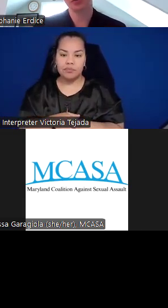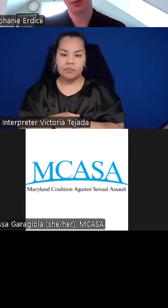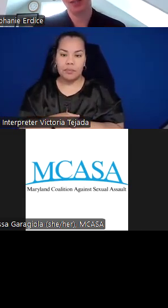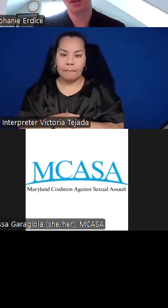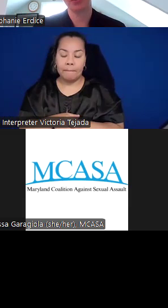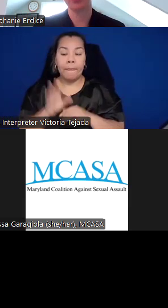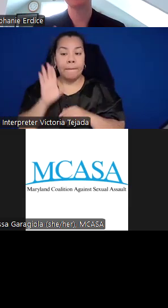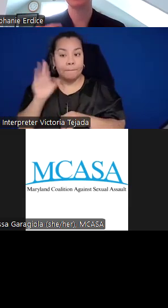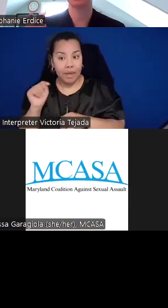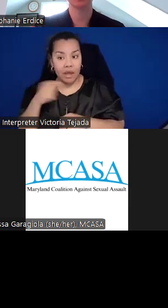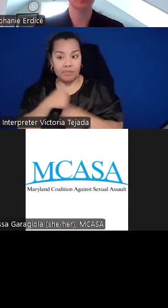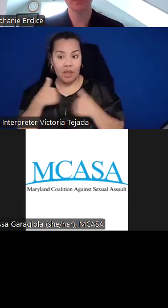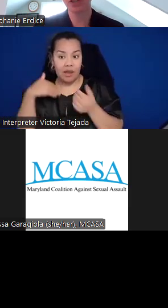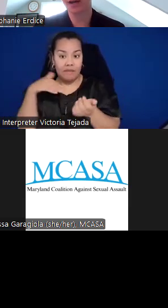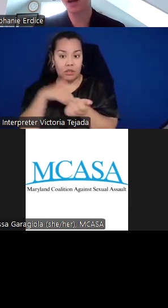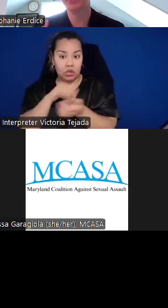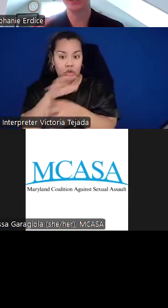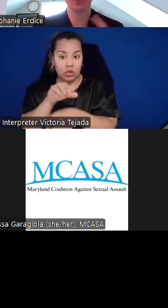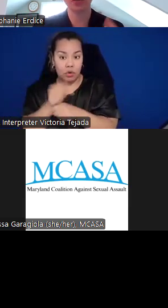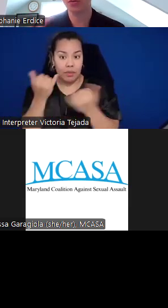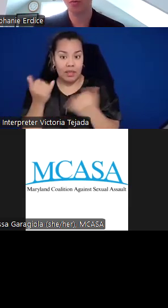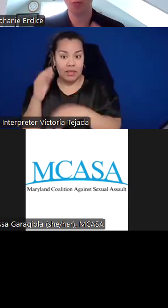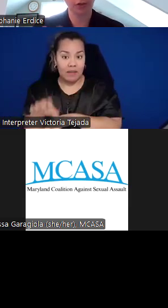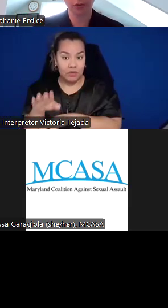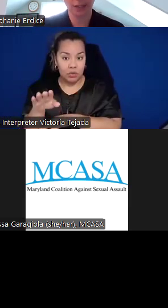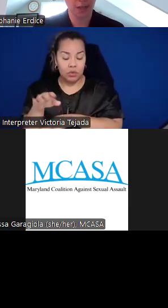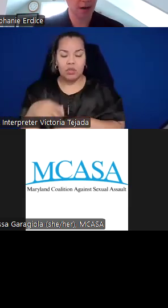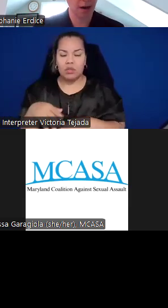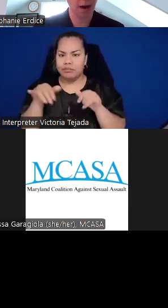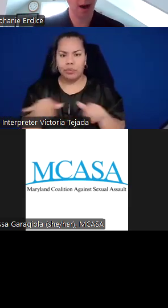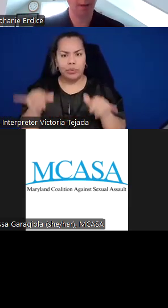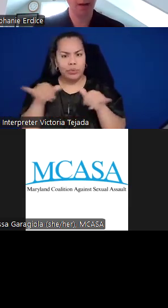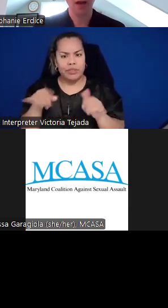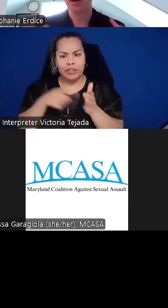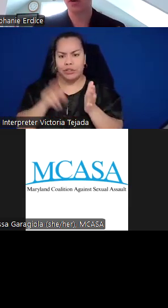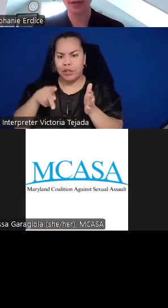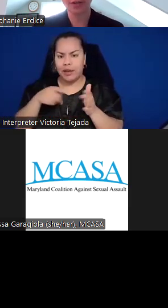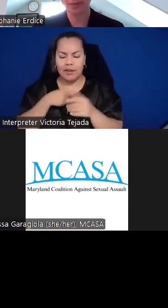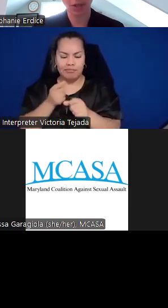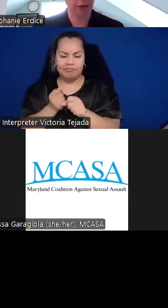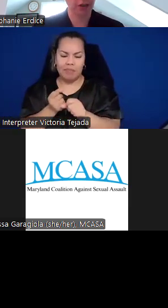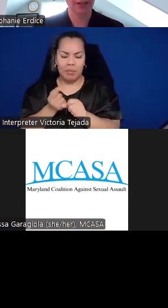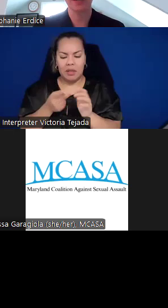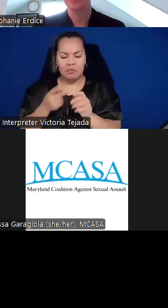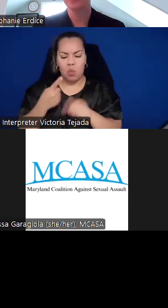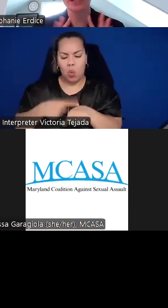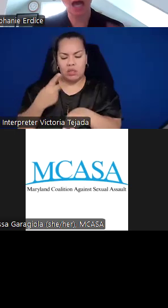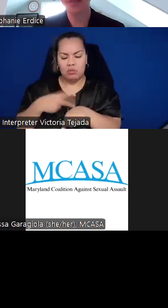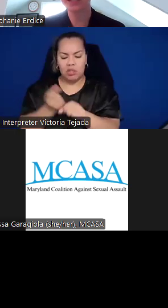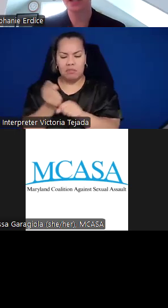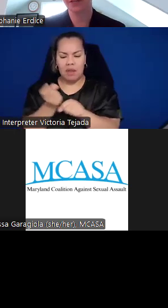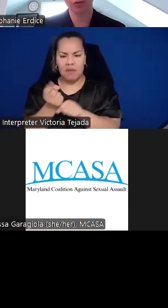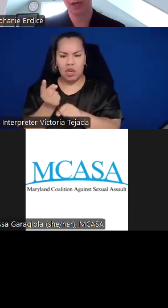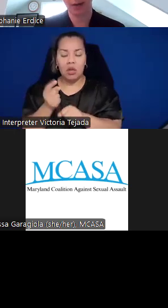have a doctor's appointment this afternoon. It's a routine checkup that I do once or twice a year, going to the dermatologist. There